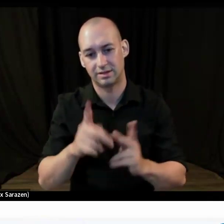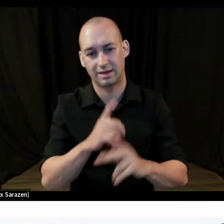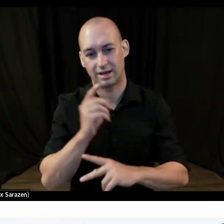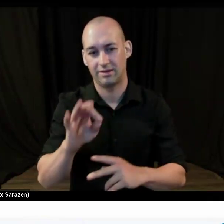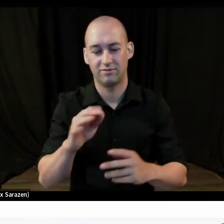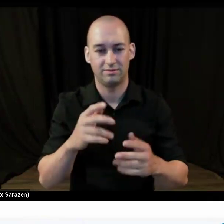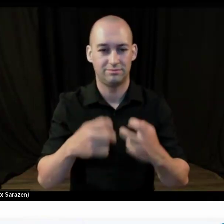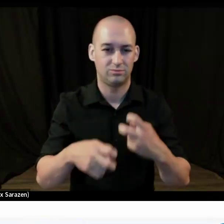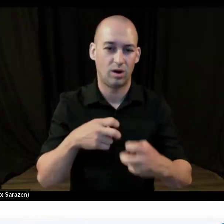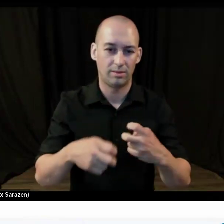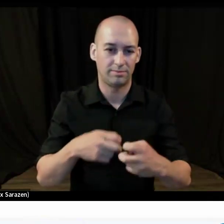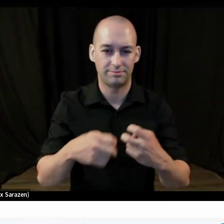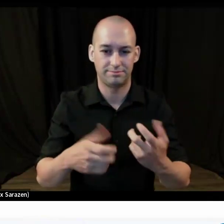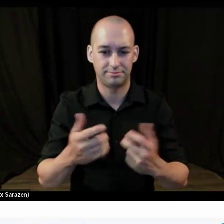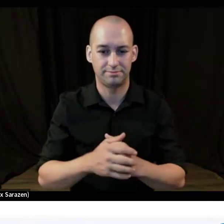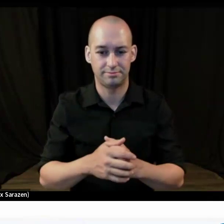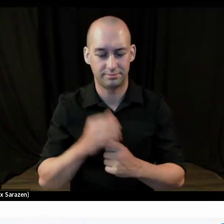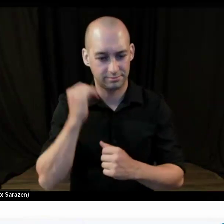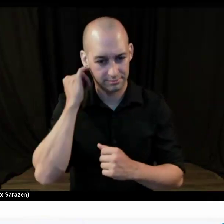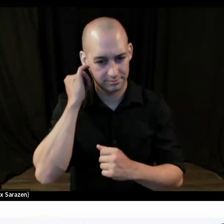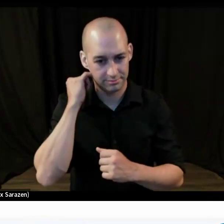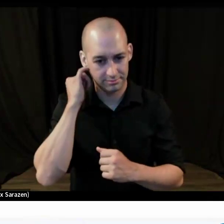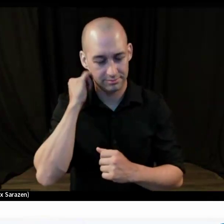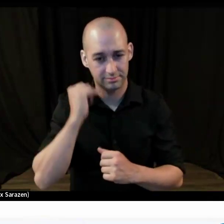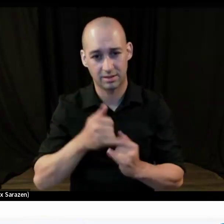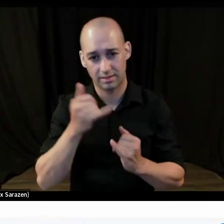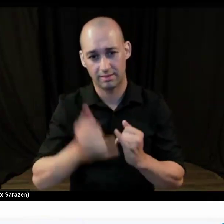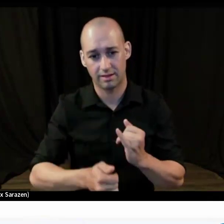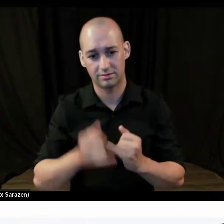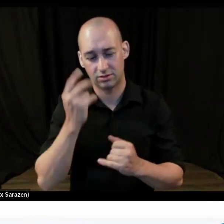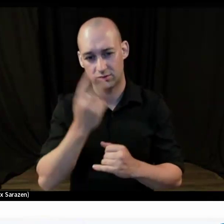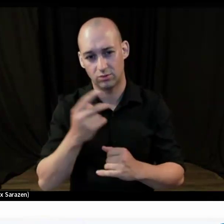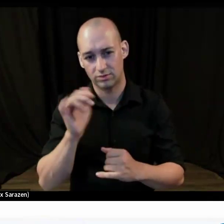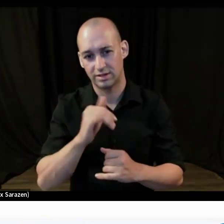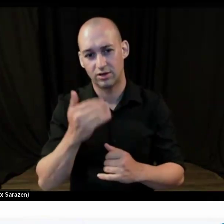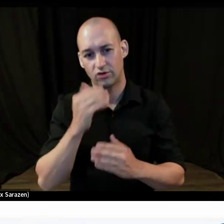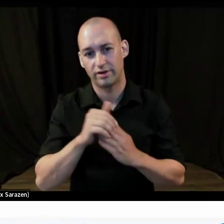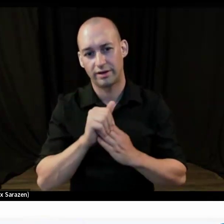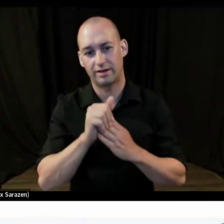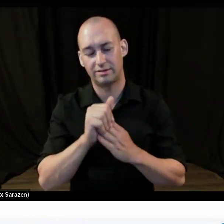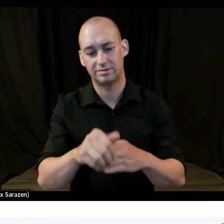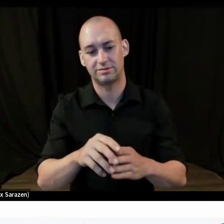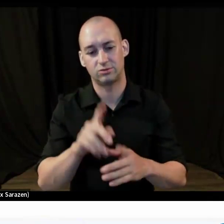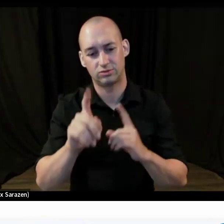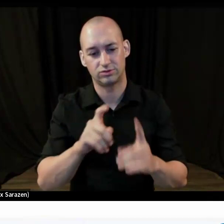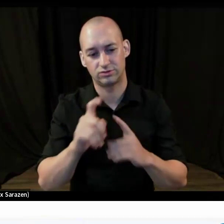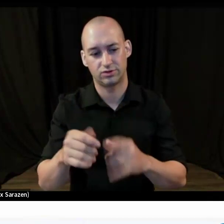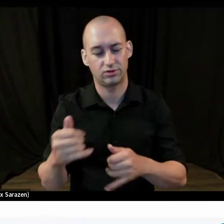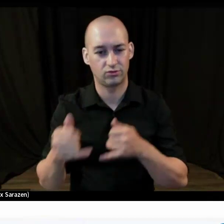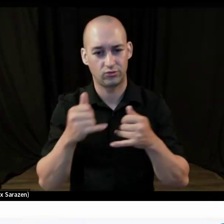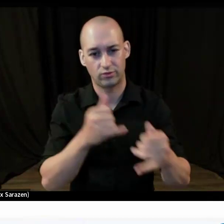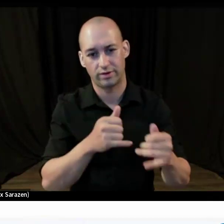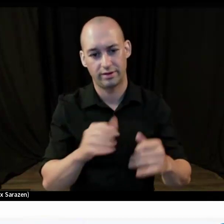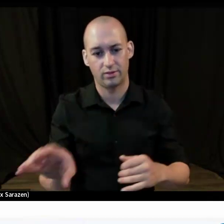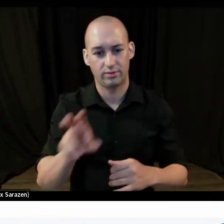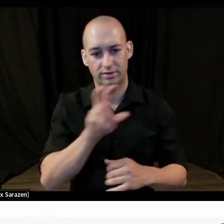after if you keep doing that. Sure. Yeah. And then last one kind of looks like a guidance question. So grant allocation suggests 5 to